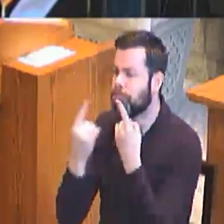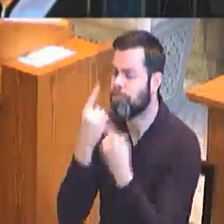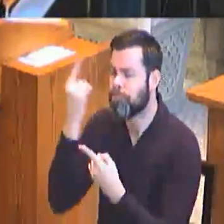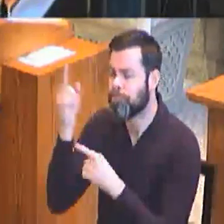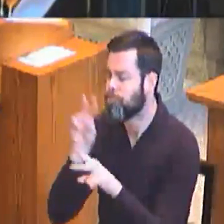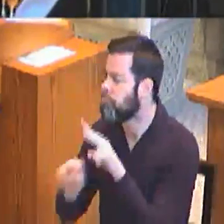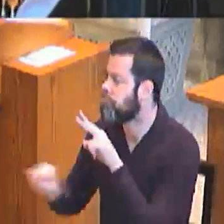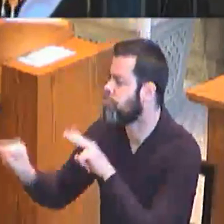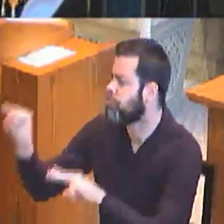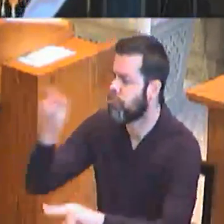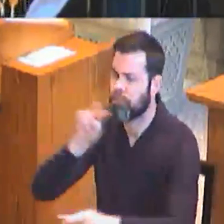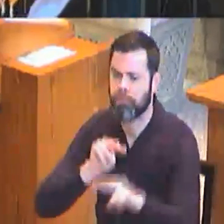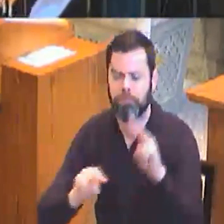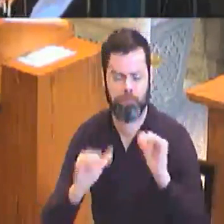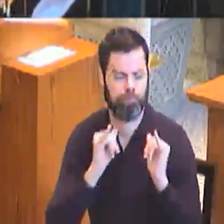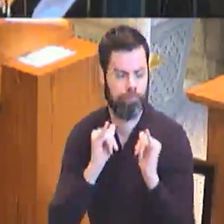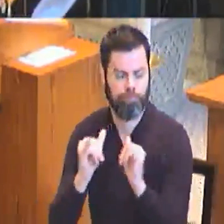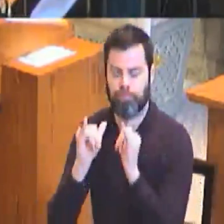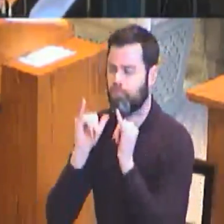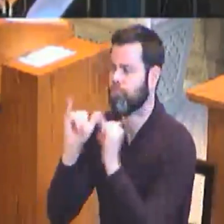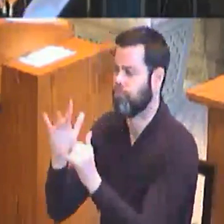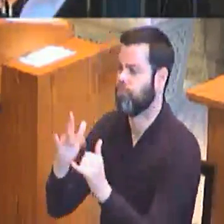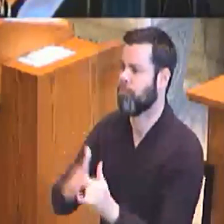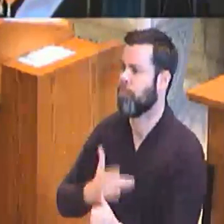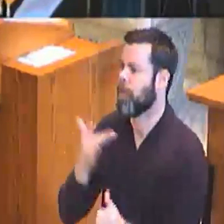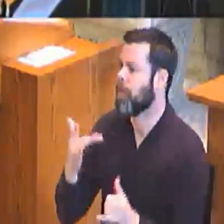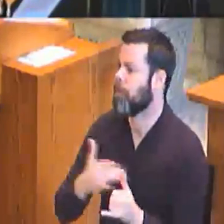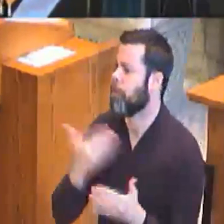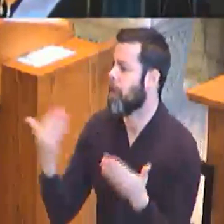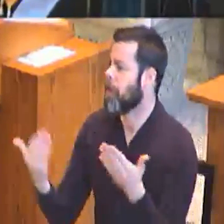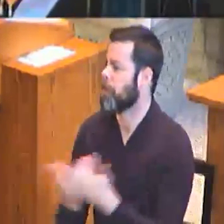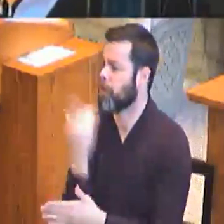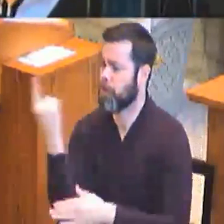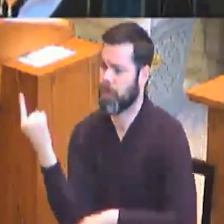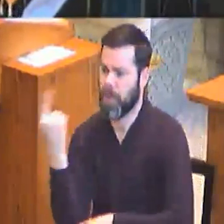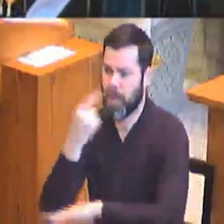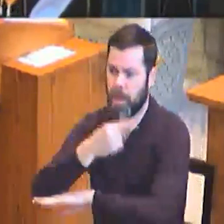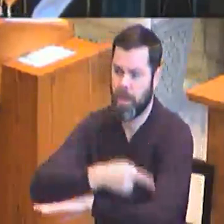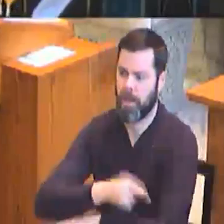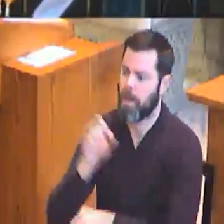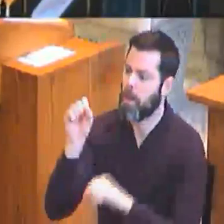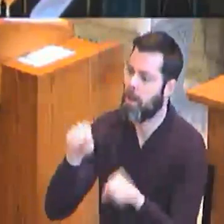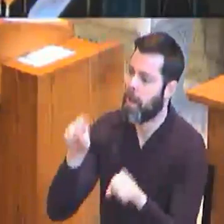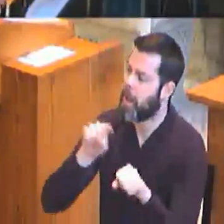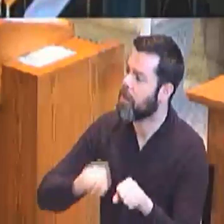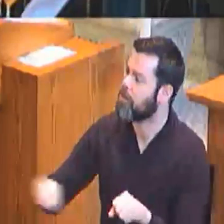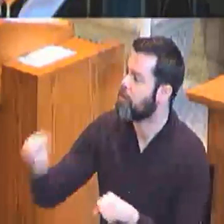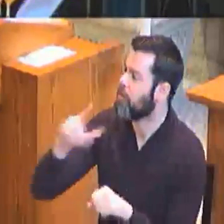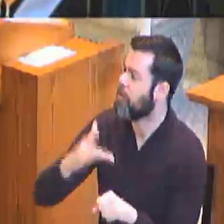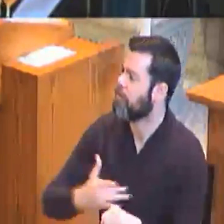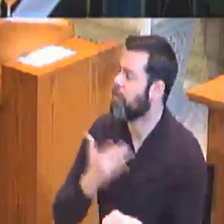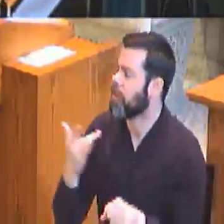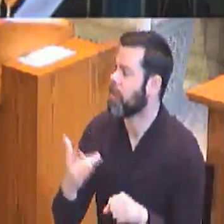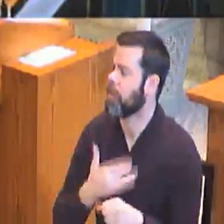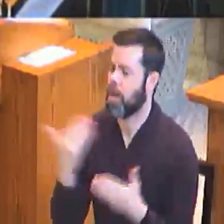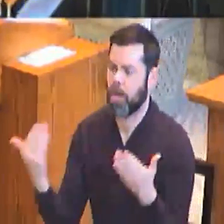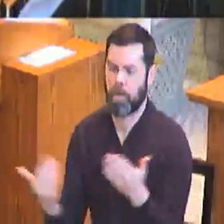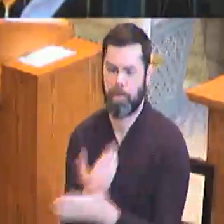to yourself to check it out. Can't you feel a brand new day?